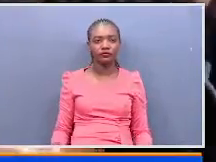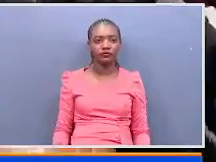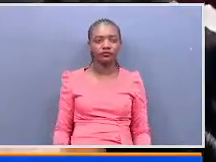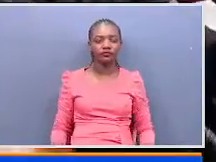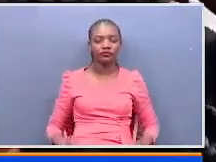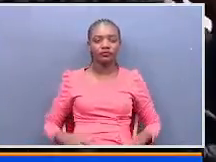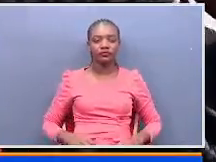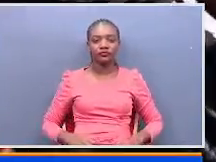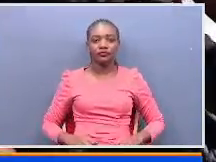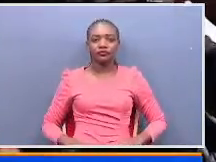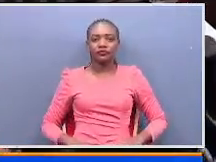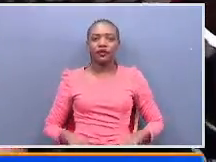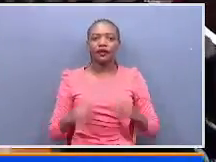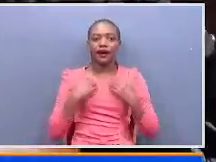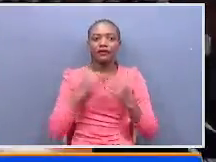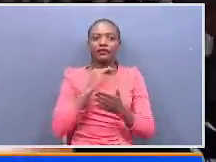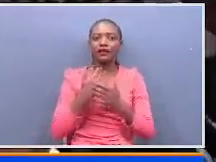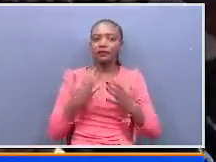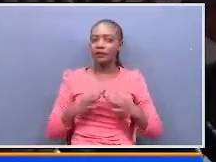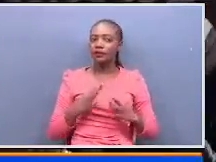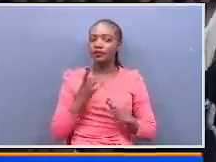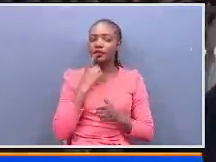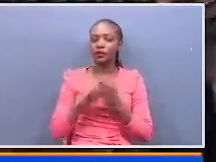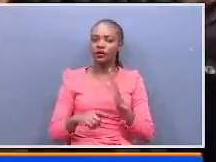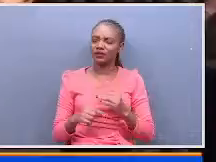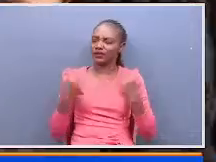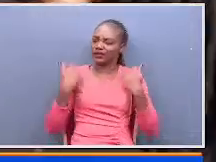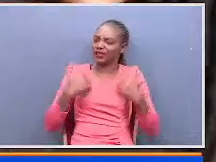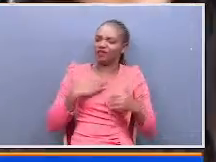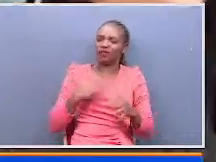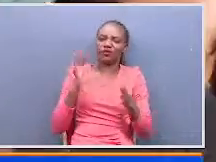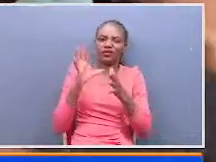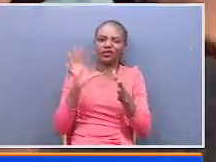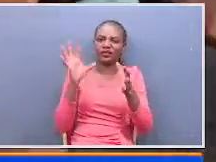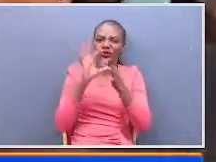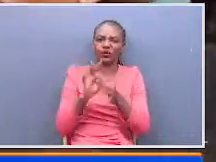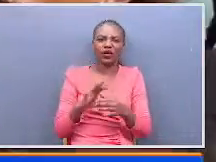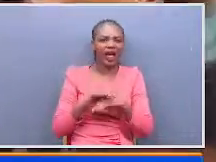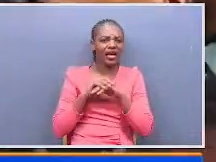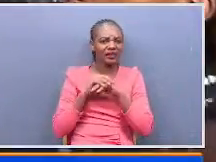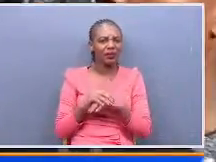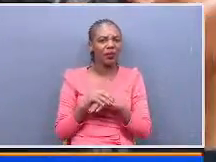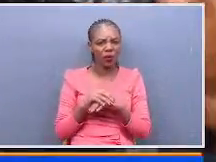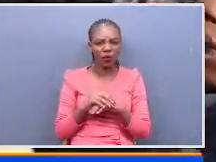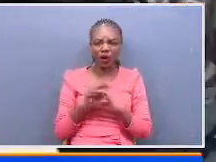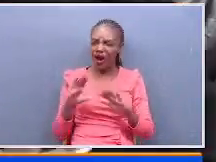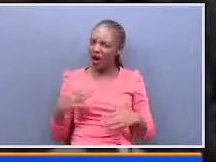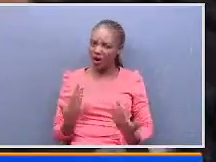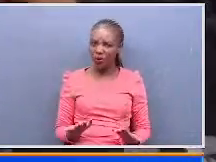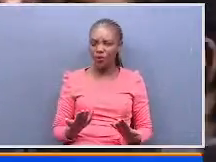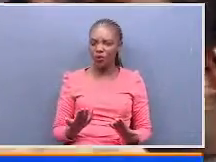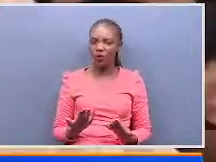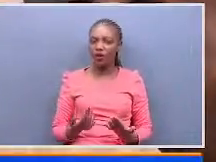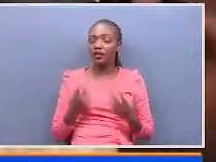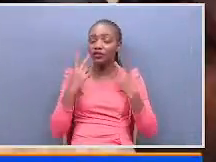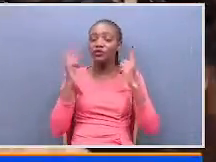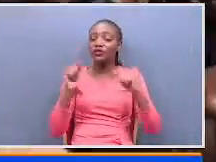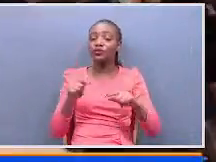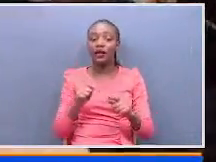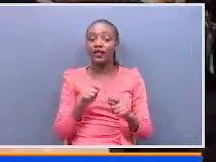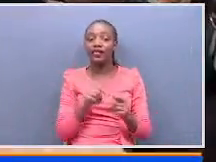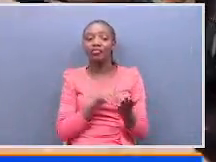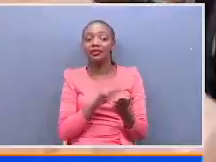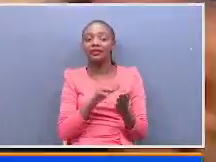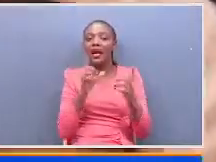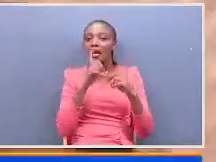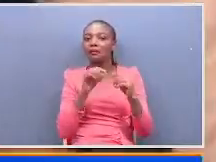wanaanza kusema ati ati Wajackoyah anajoin Azimio. Si mmeona leo wameandika ati Wajackoyah anakuja. Kumbe ni ule Wajackoyah